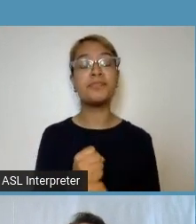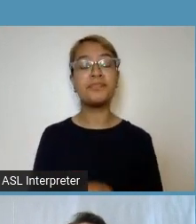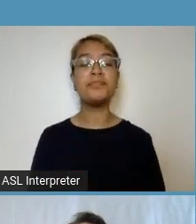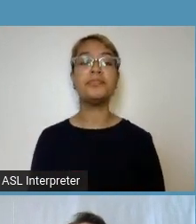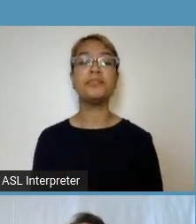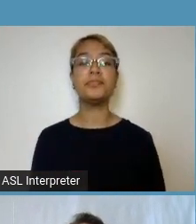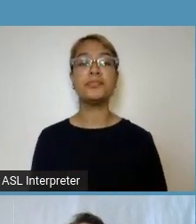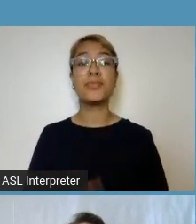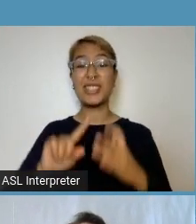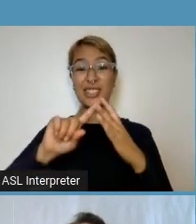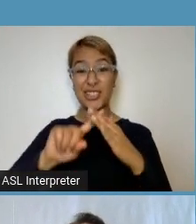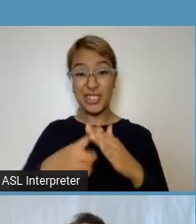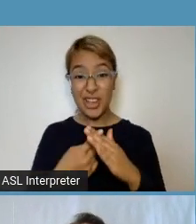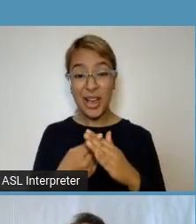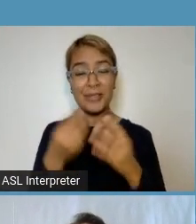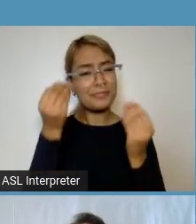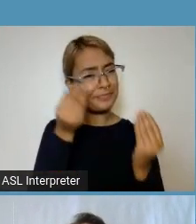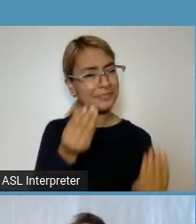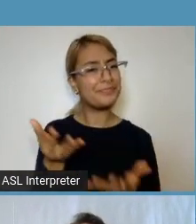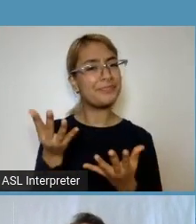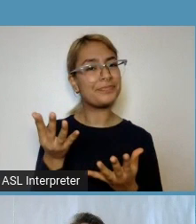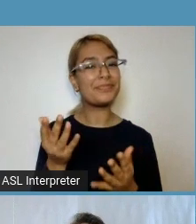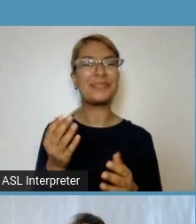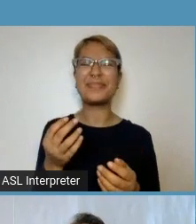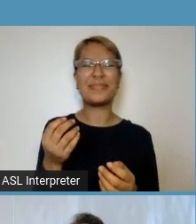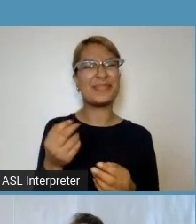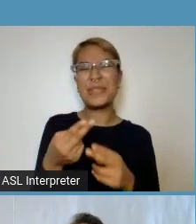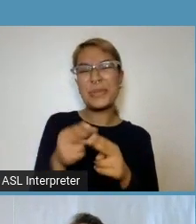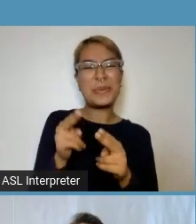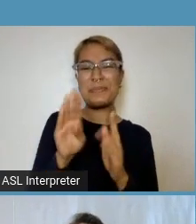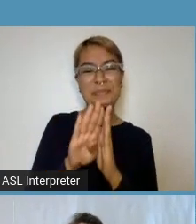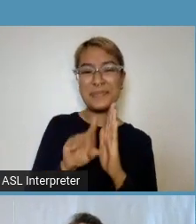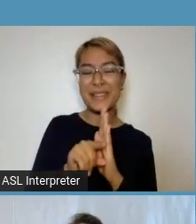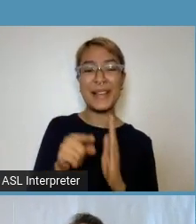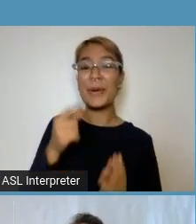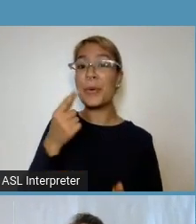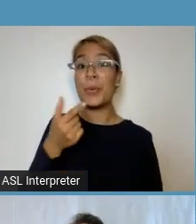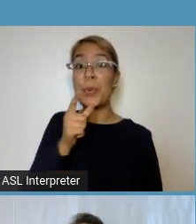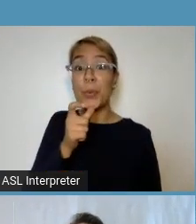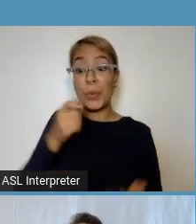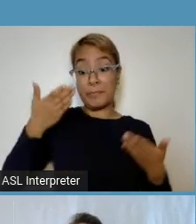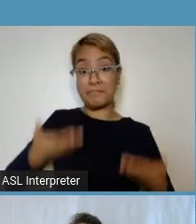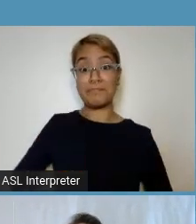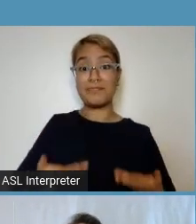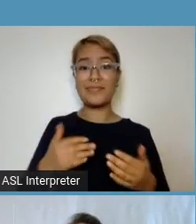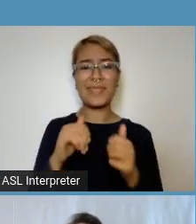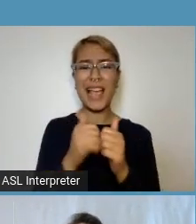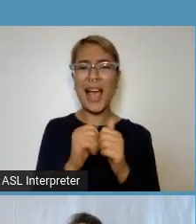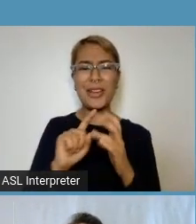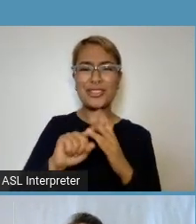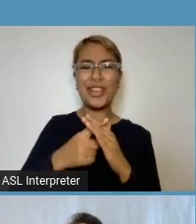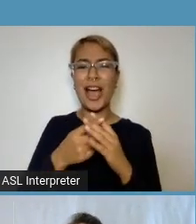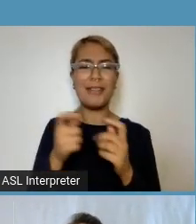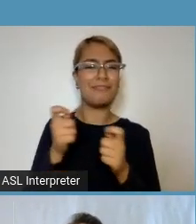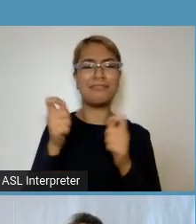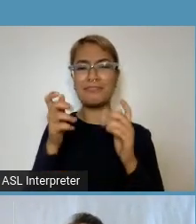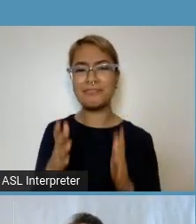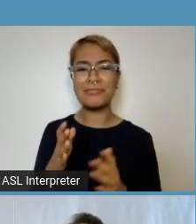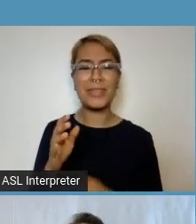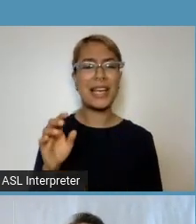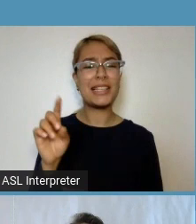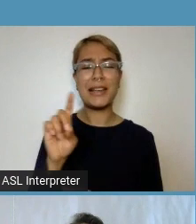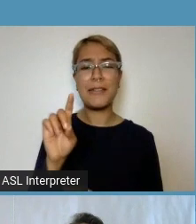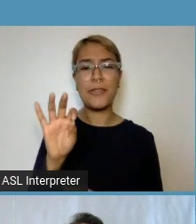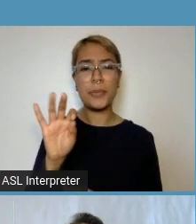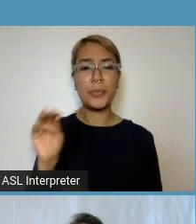To start, I'm going to give a brief background on who I am and how I came to manage the social media for the Dykeman Farm House Museum.